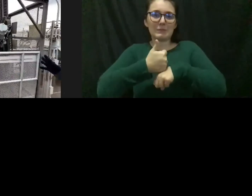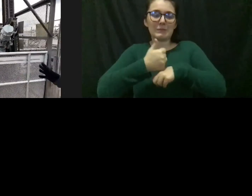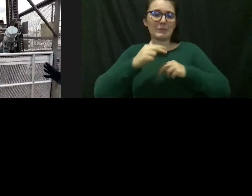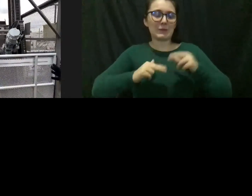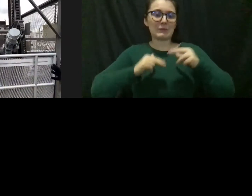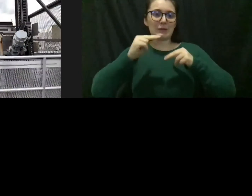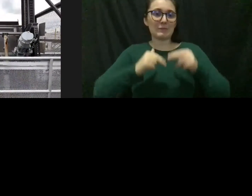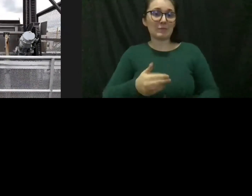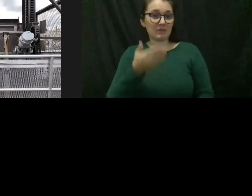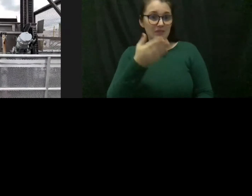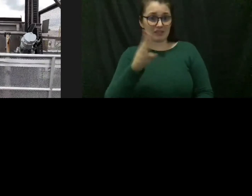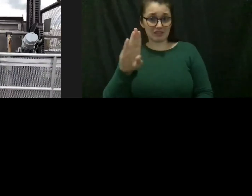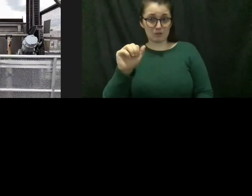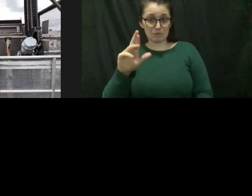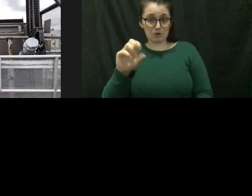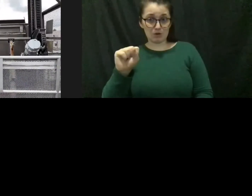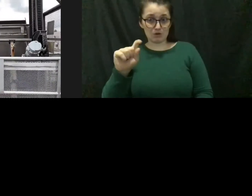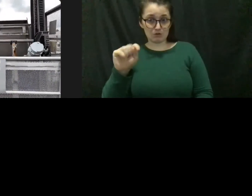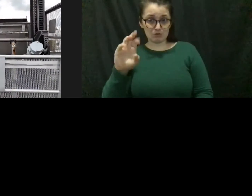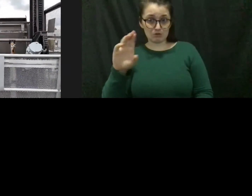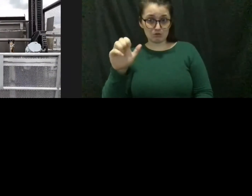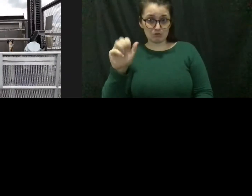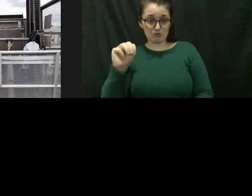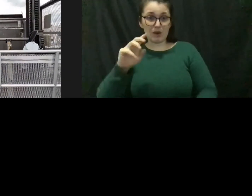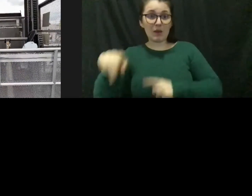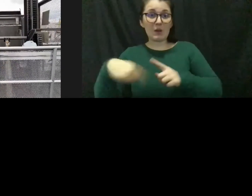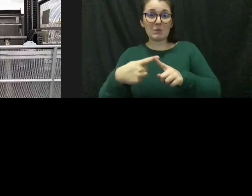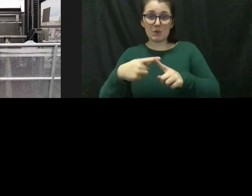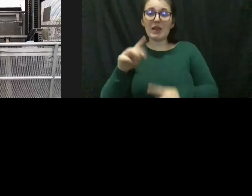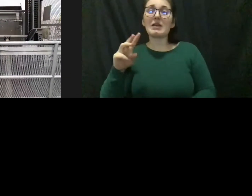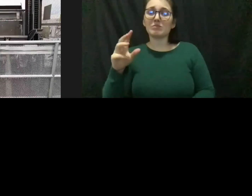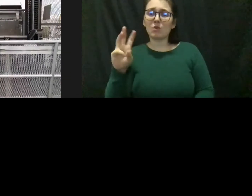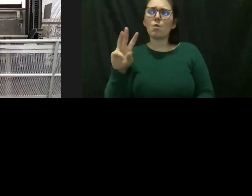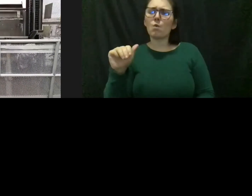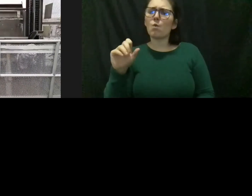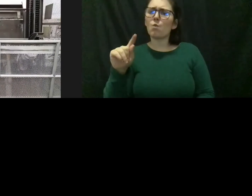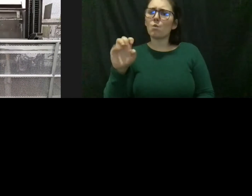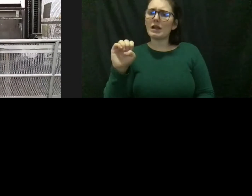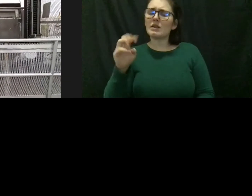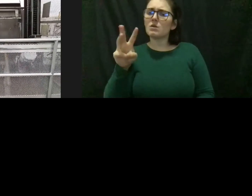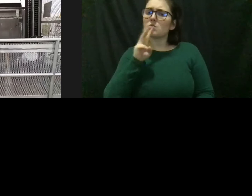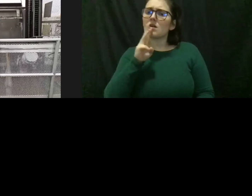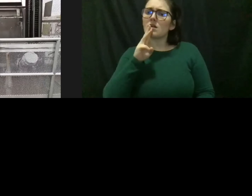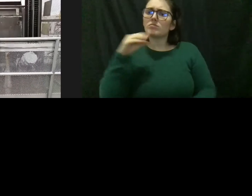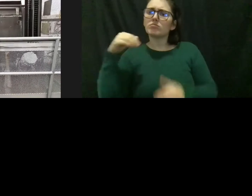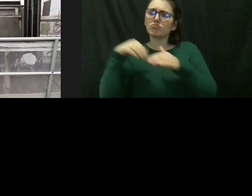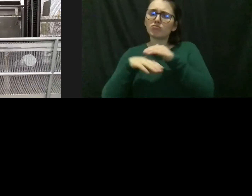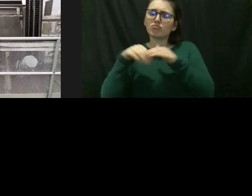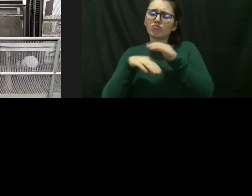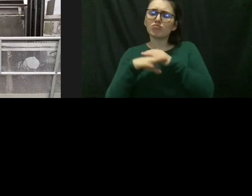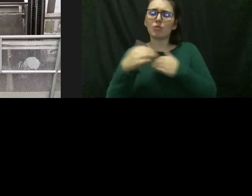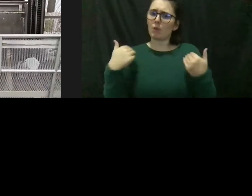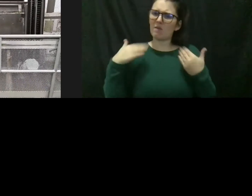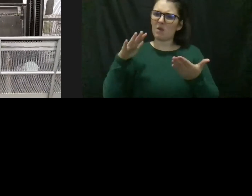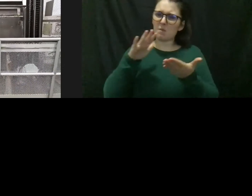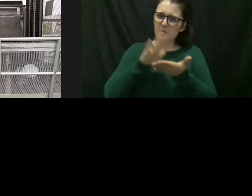This is the bar screens. And when the wastewater comes in, it does have some, paper, which we